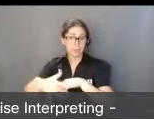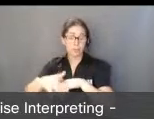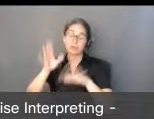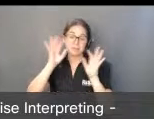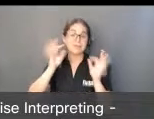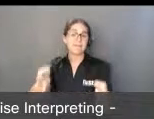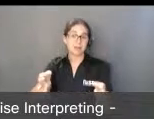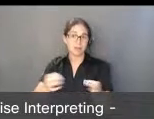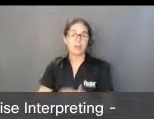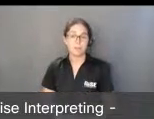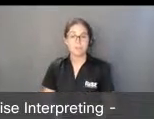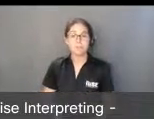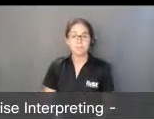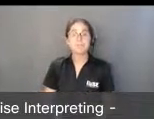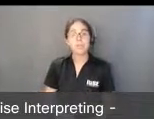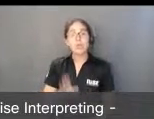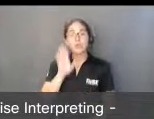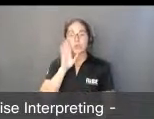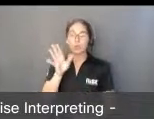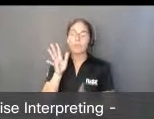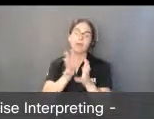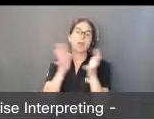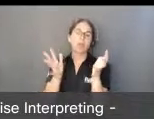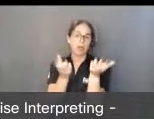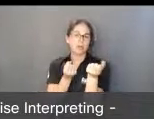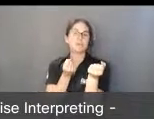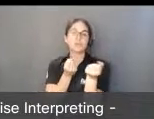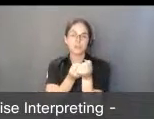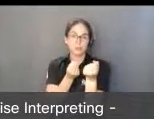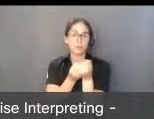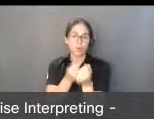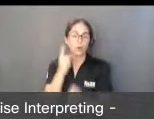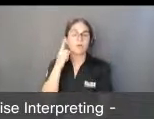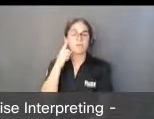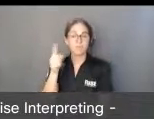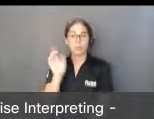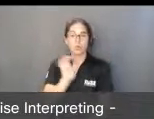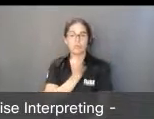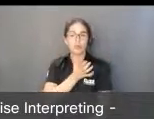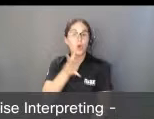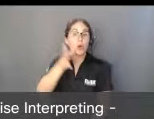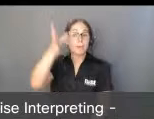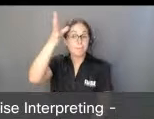sure. So there'll be a lot of support for our parents